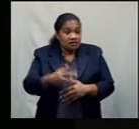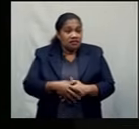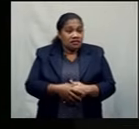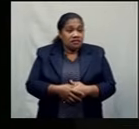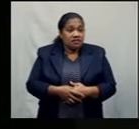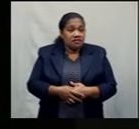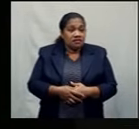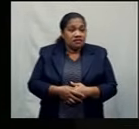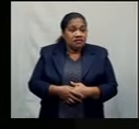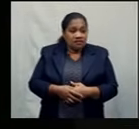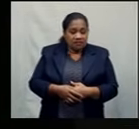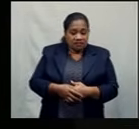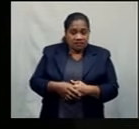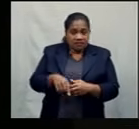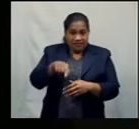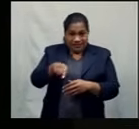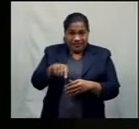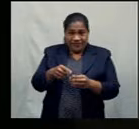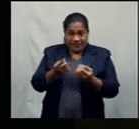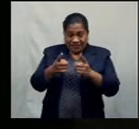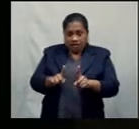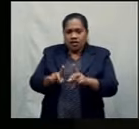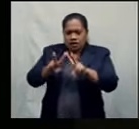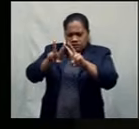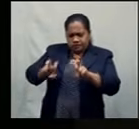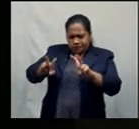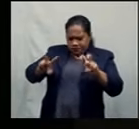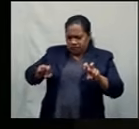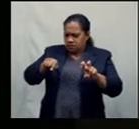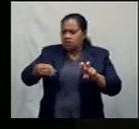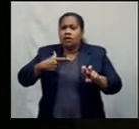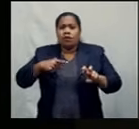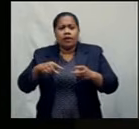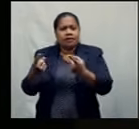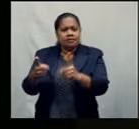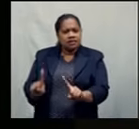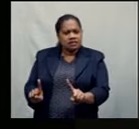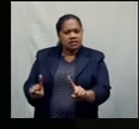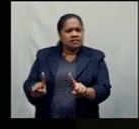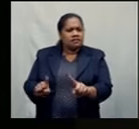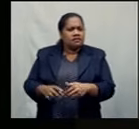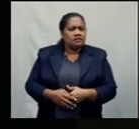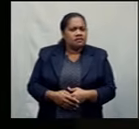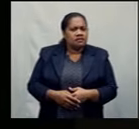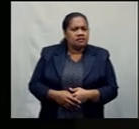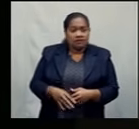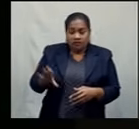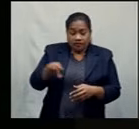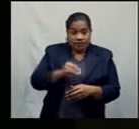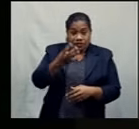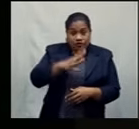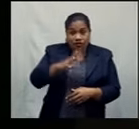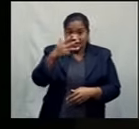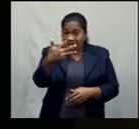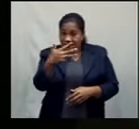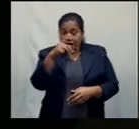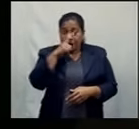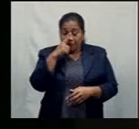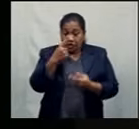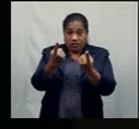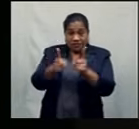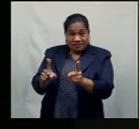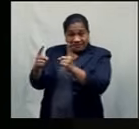15-year-old's death has been investigated to ascertain the cause of her death. And out of the 49 people that passed away